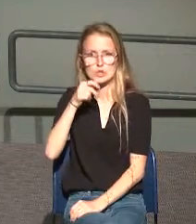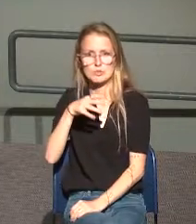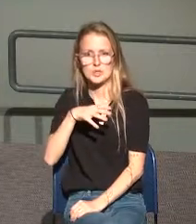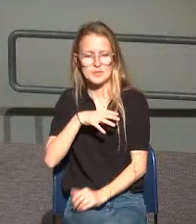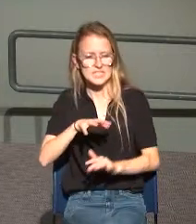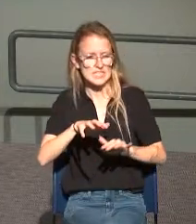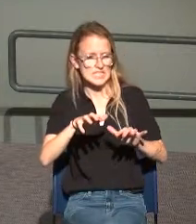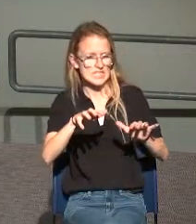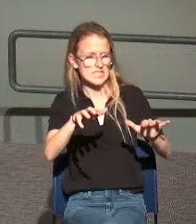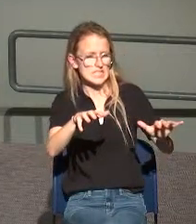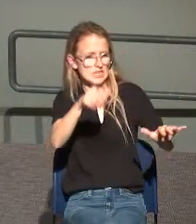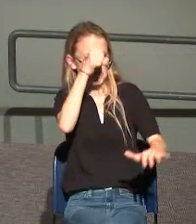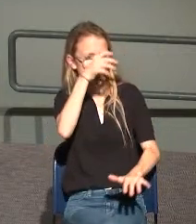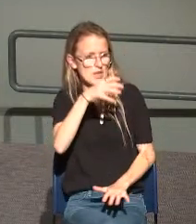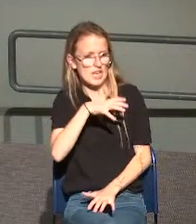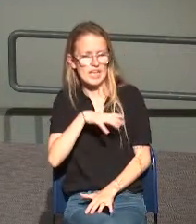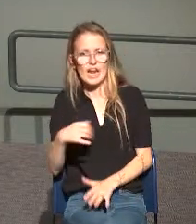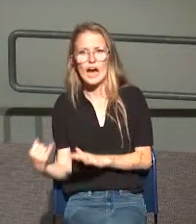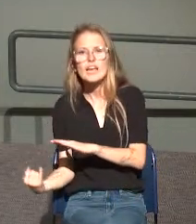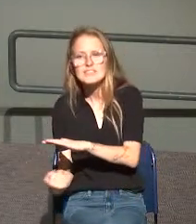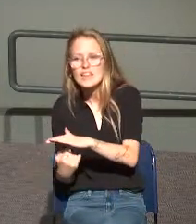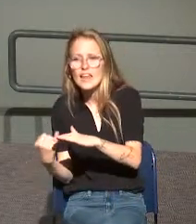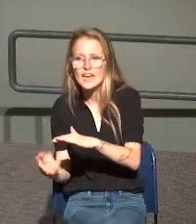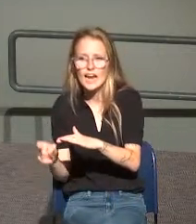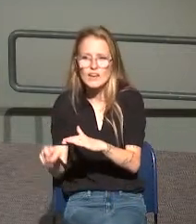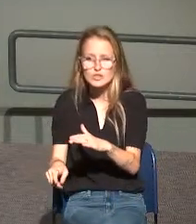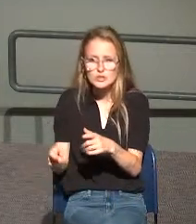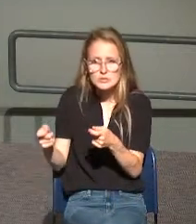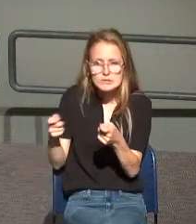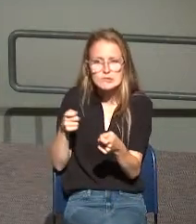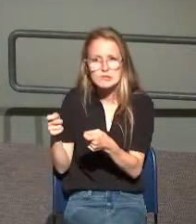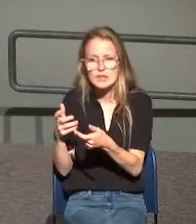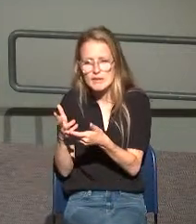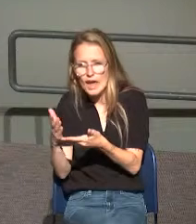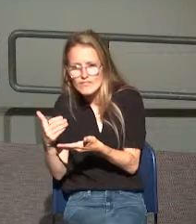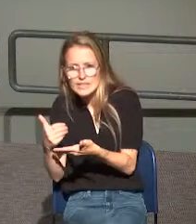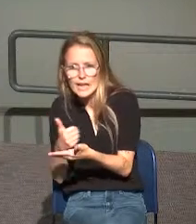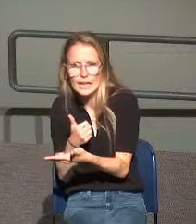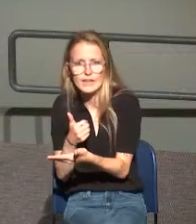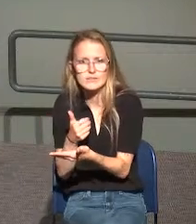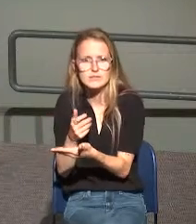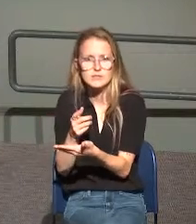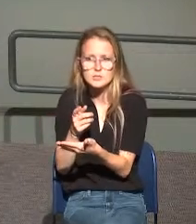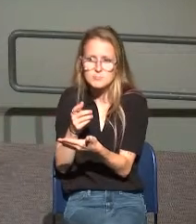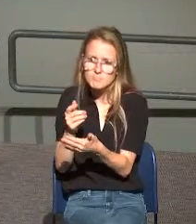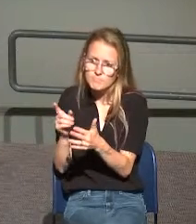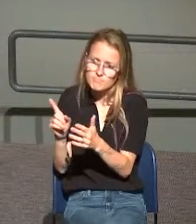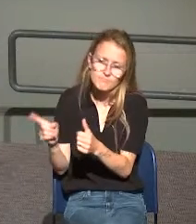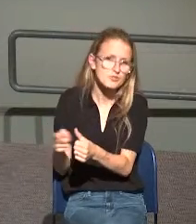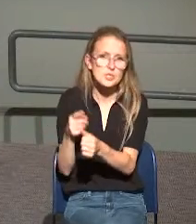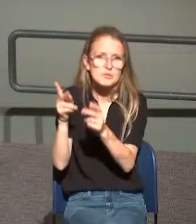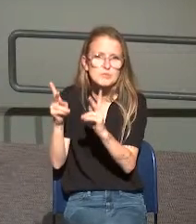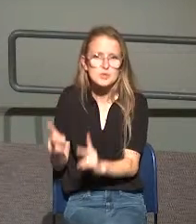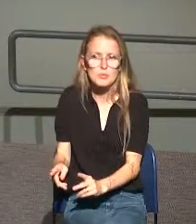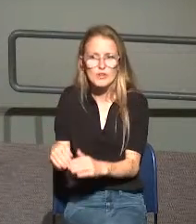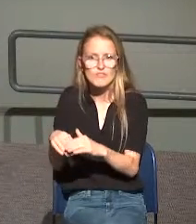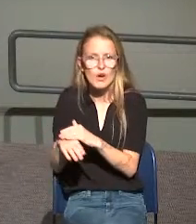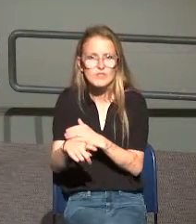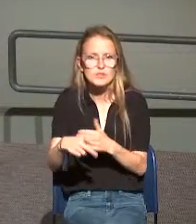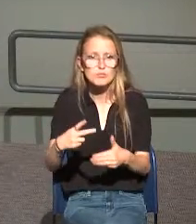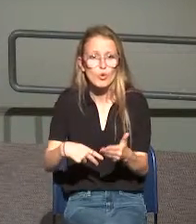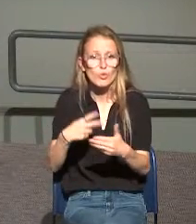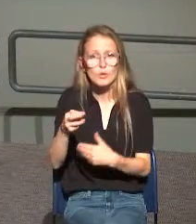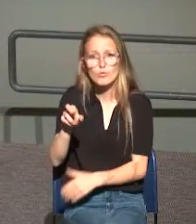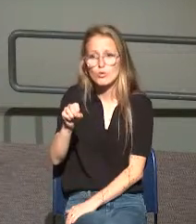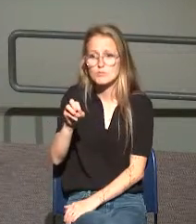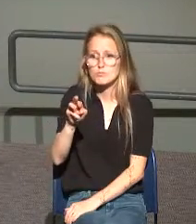They were on their own, dealing with having to navigate being these pioneers. Rosemary Mariner was the last of the 6.